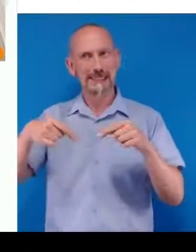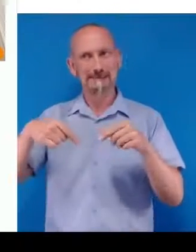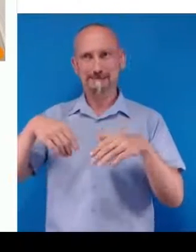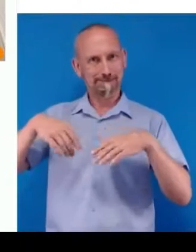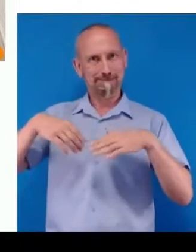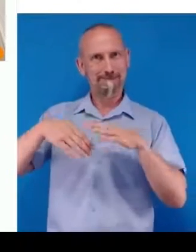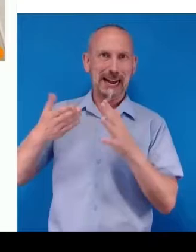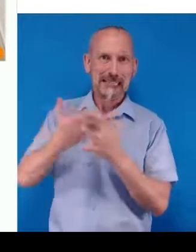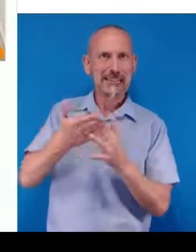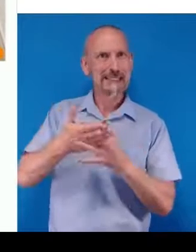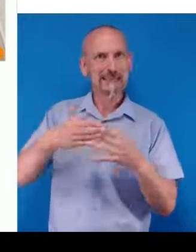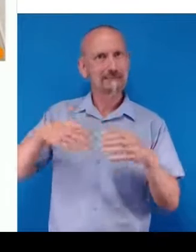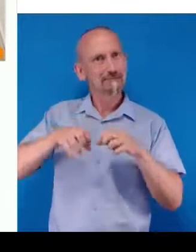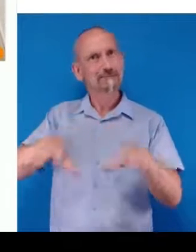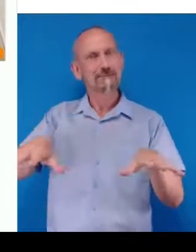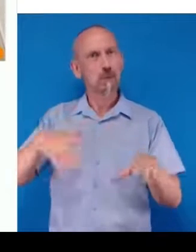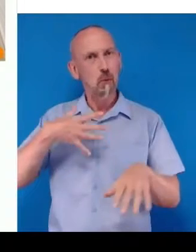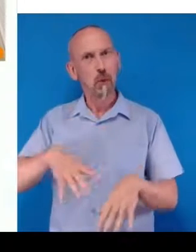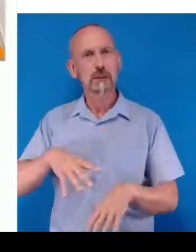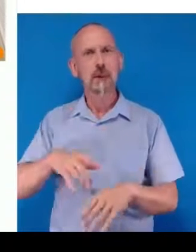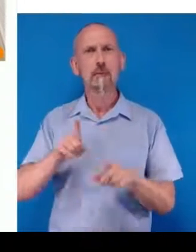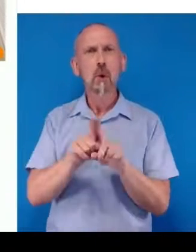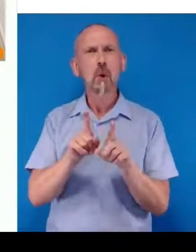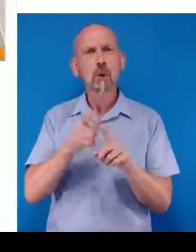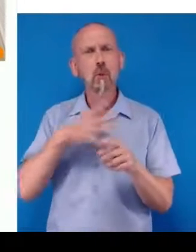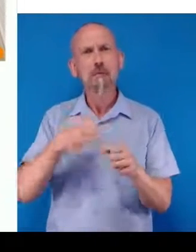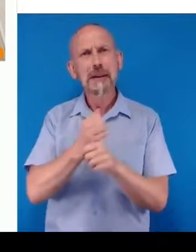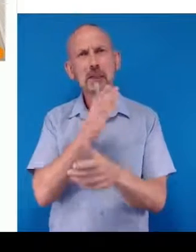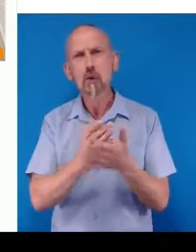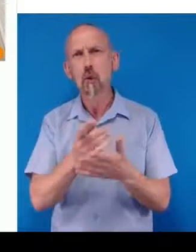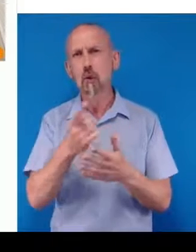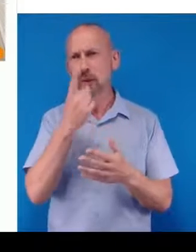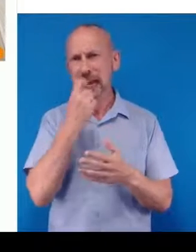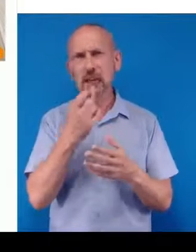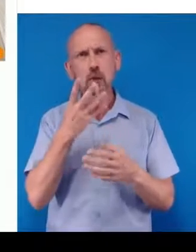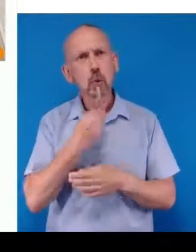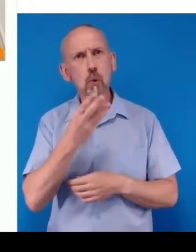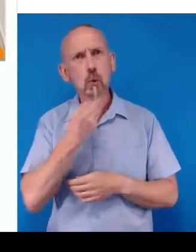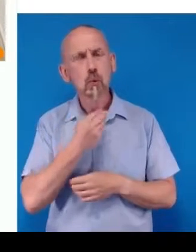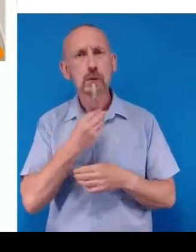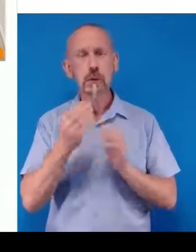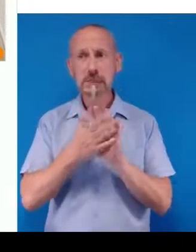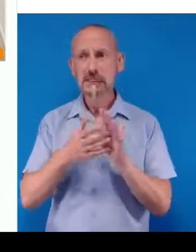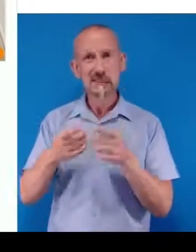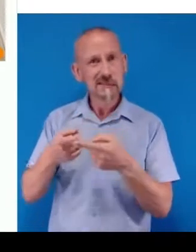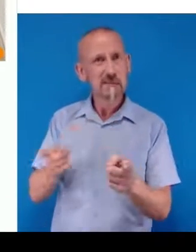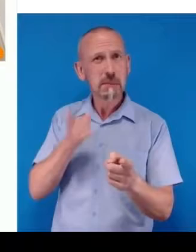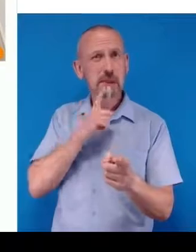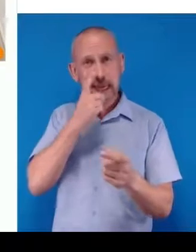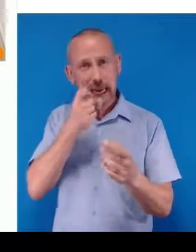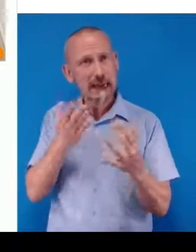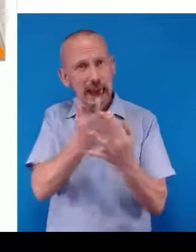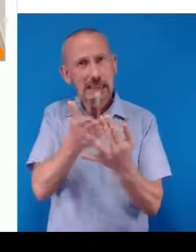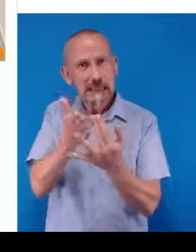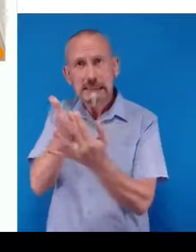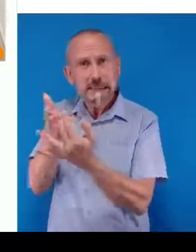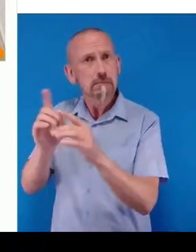use for accessibility, so that people can access what they need to access. And shout out to StreamYard.